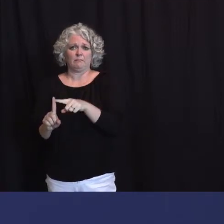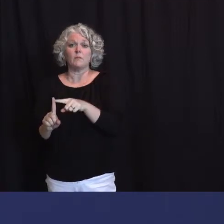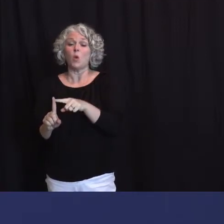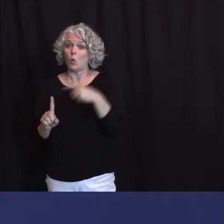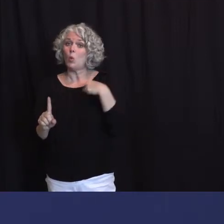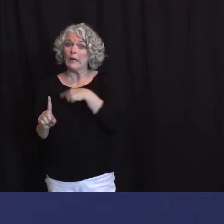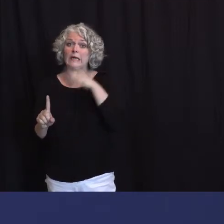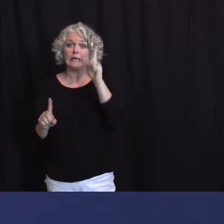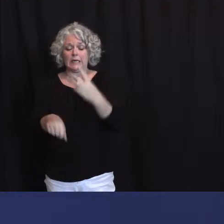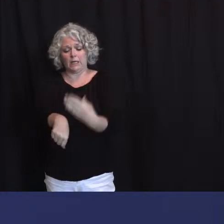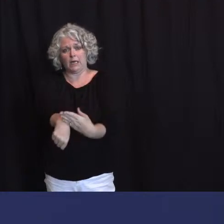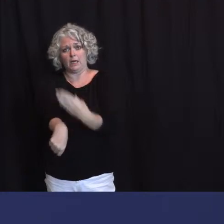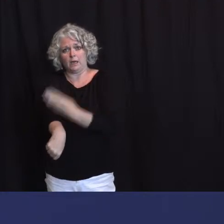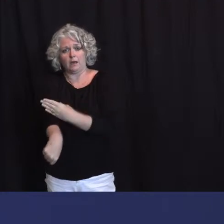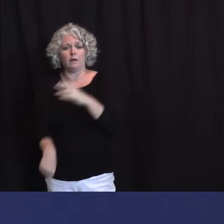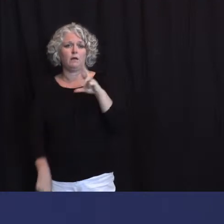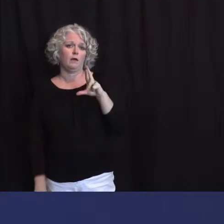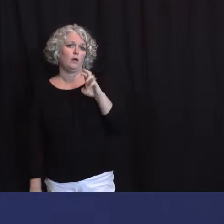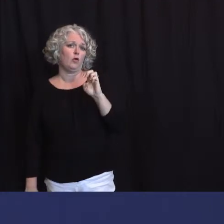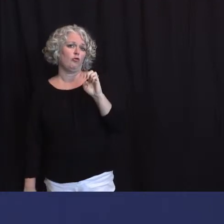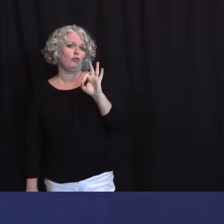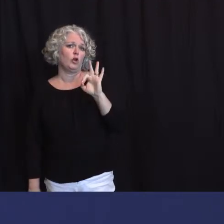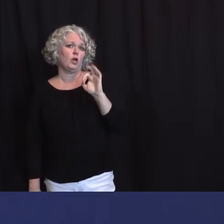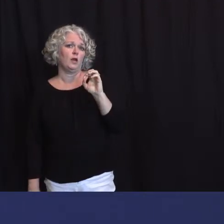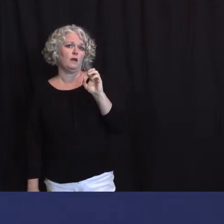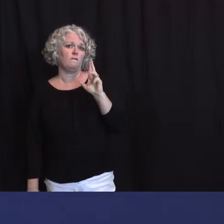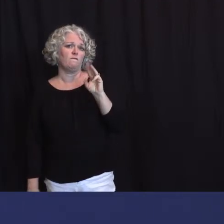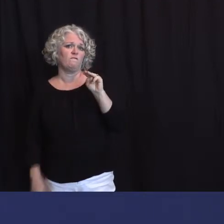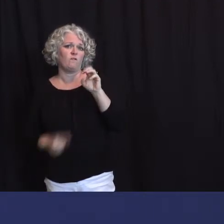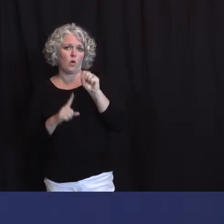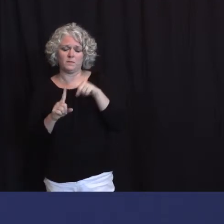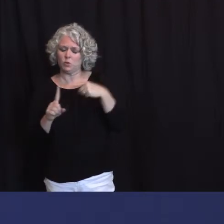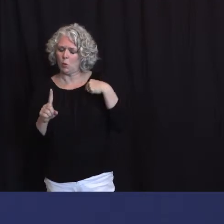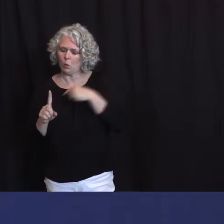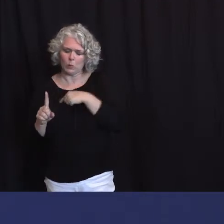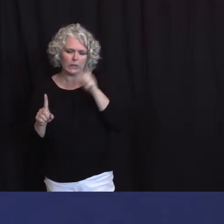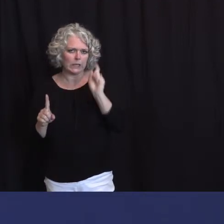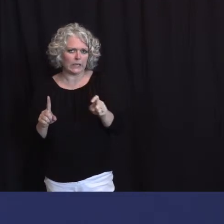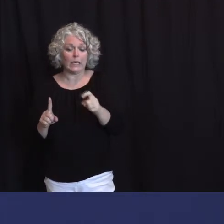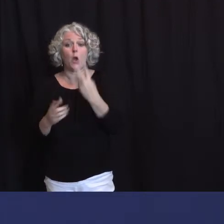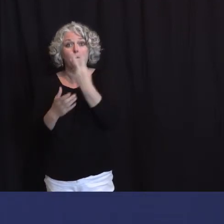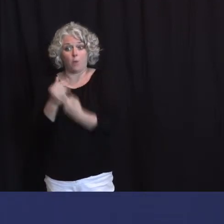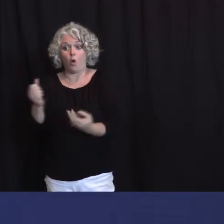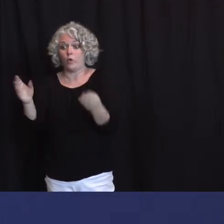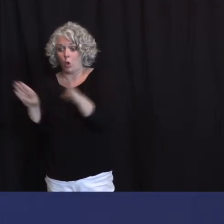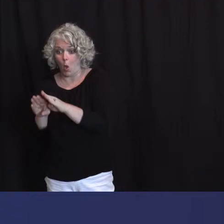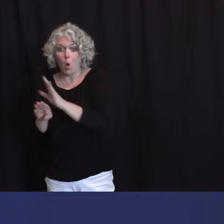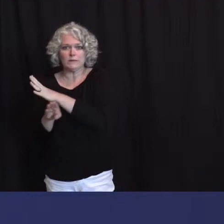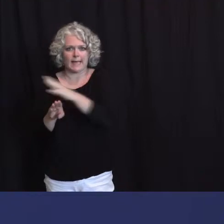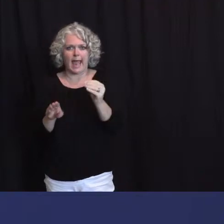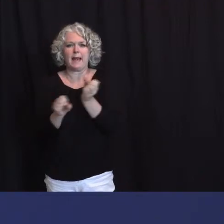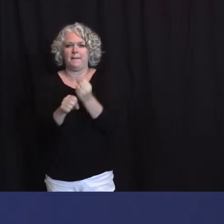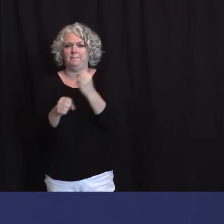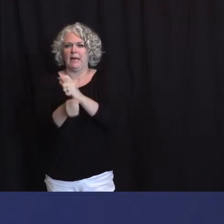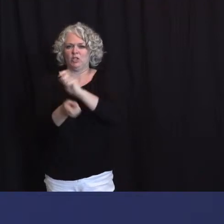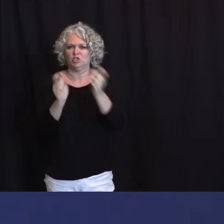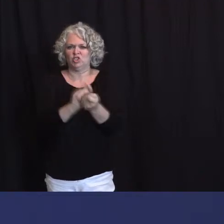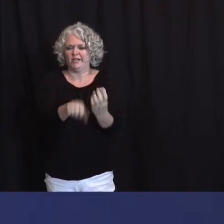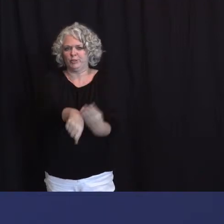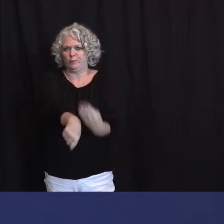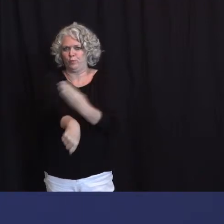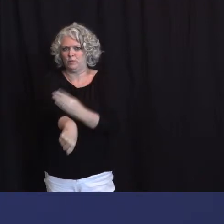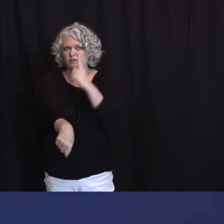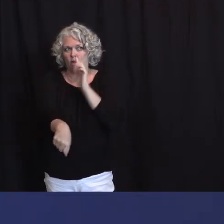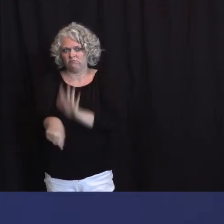and they're needed immediately, and it's and both. And we'll leave it at that. But this is a very disturbing report,